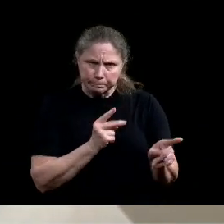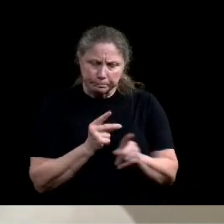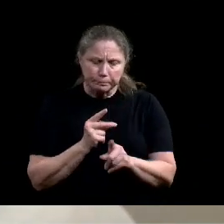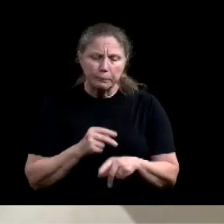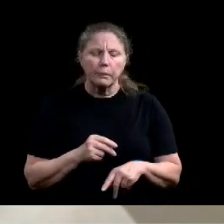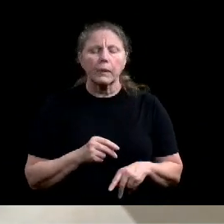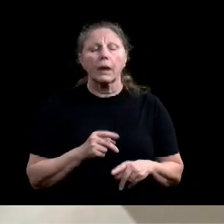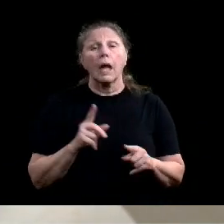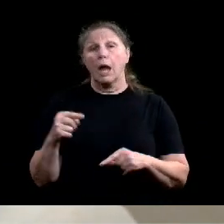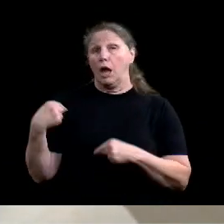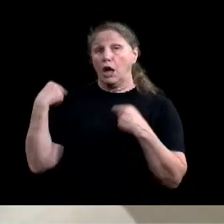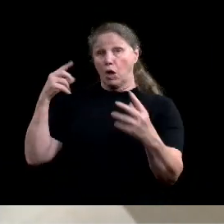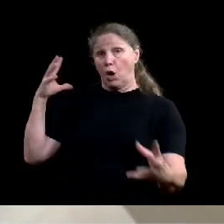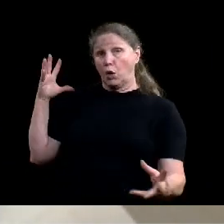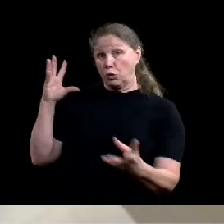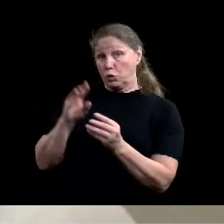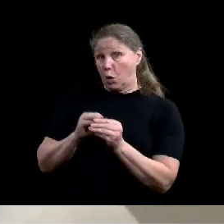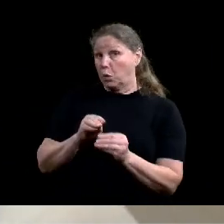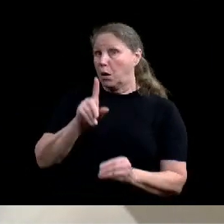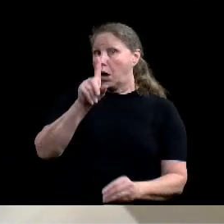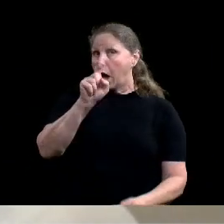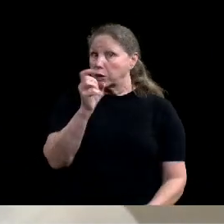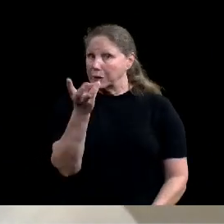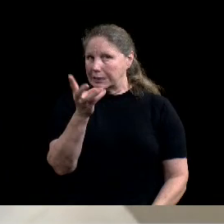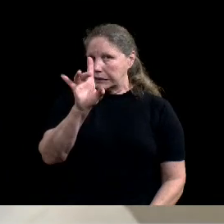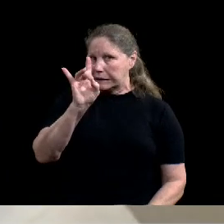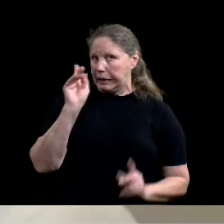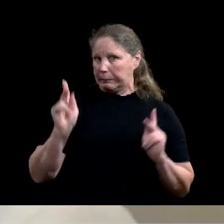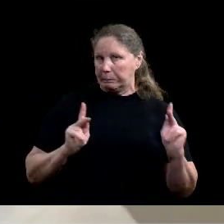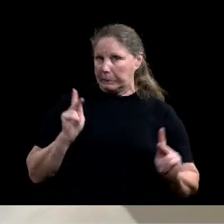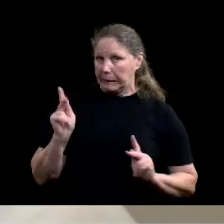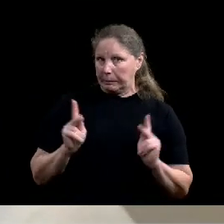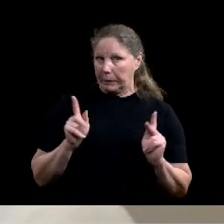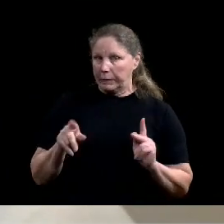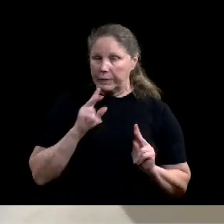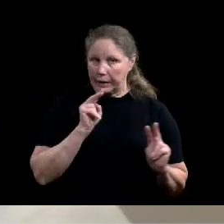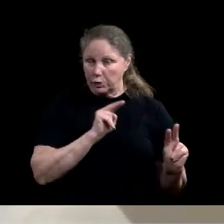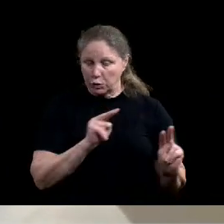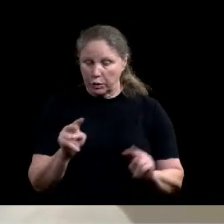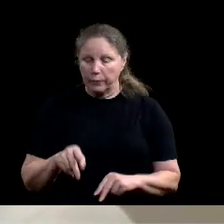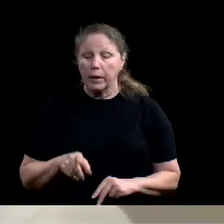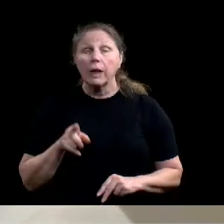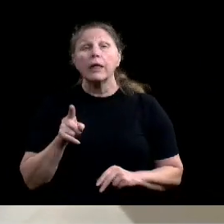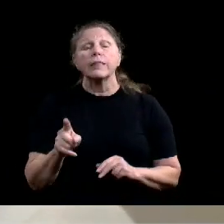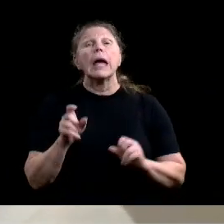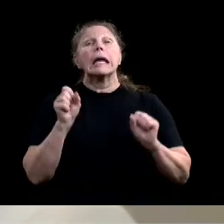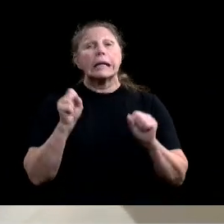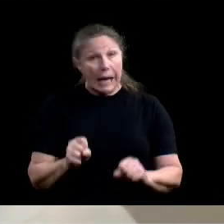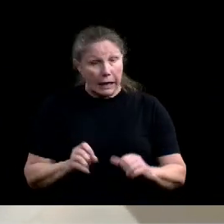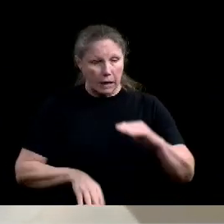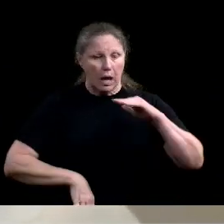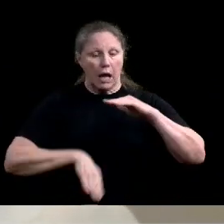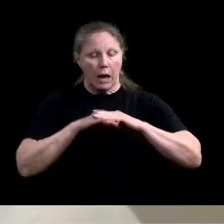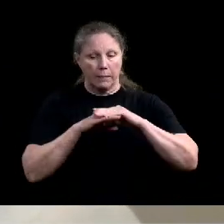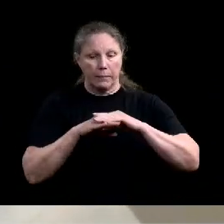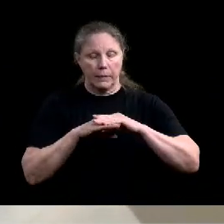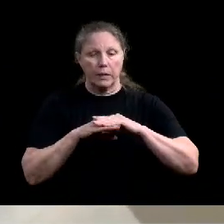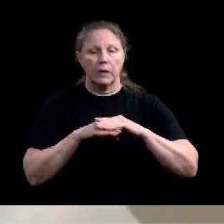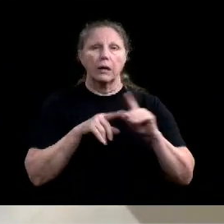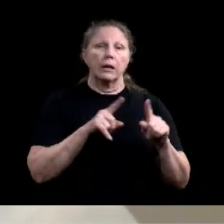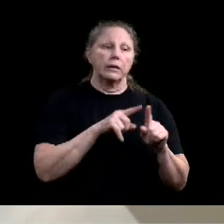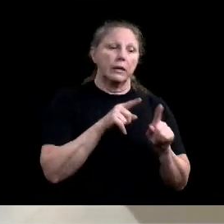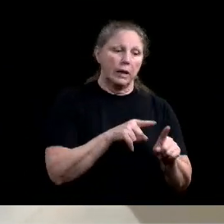individuals. Their capacity right now, there are 3 epidemiologists capable of conducting these preliminary